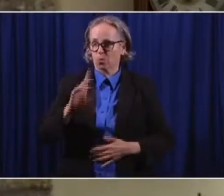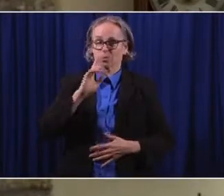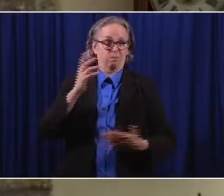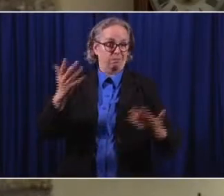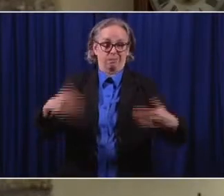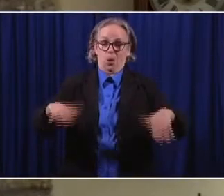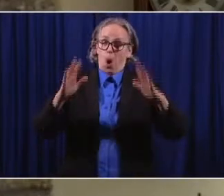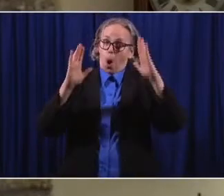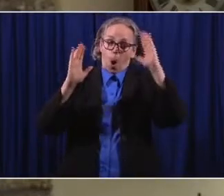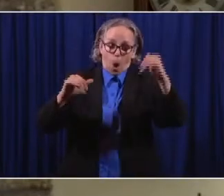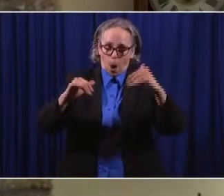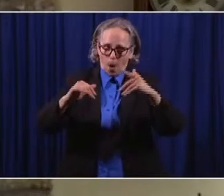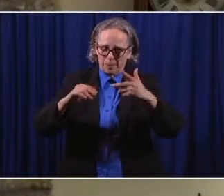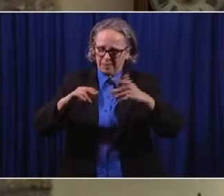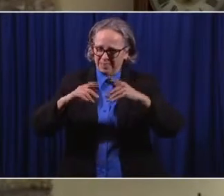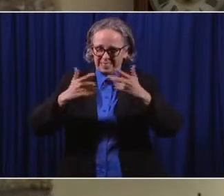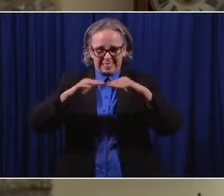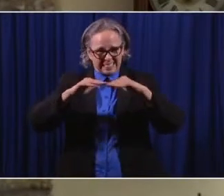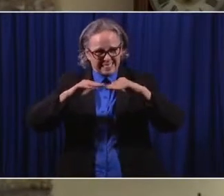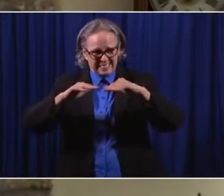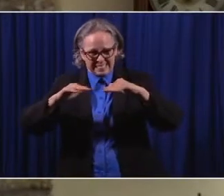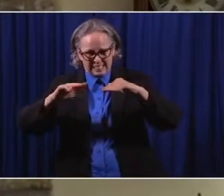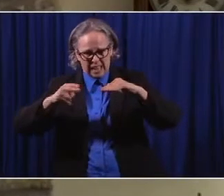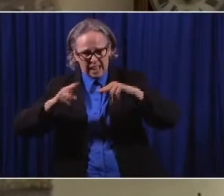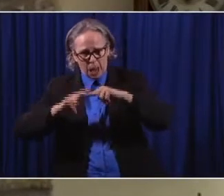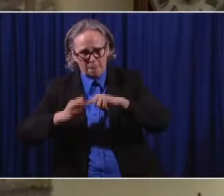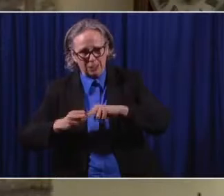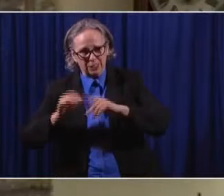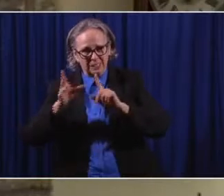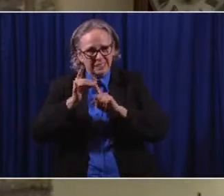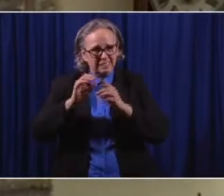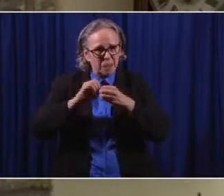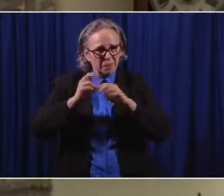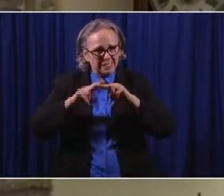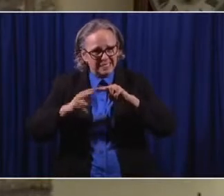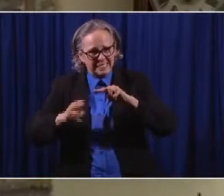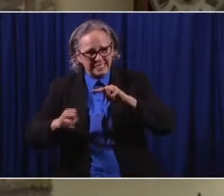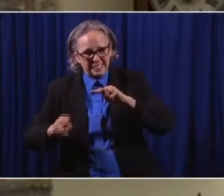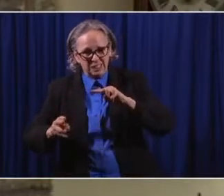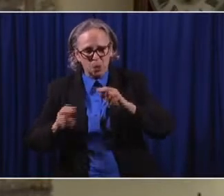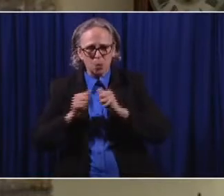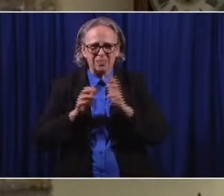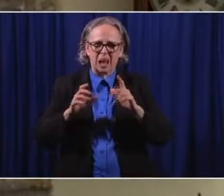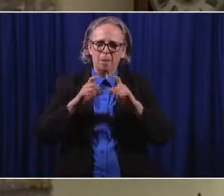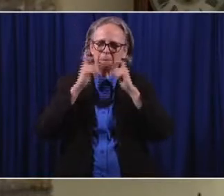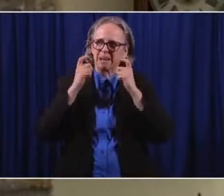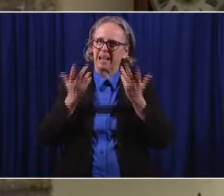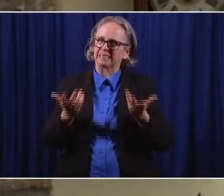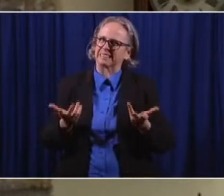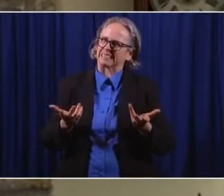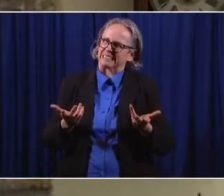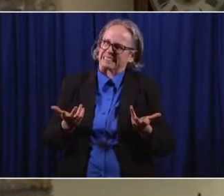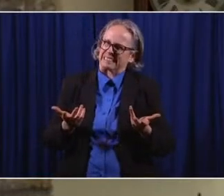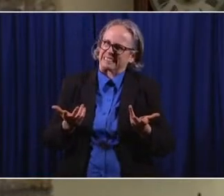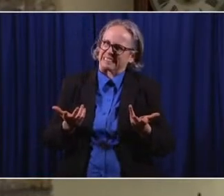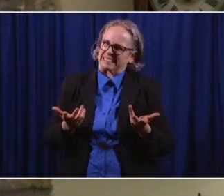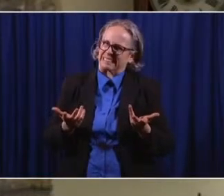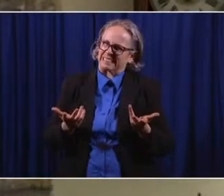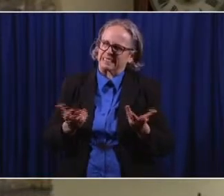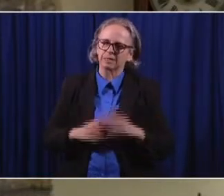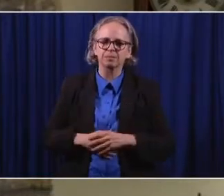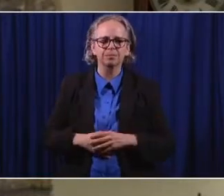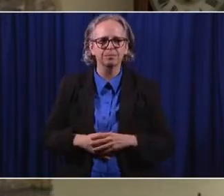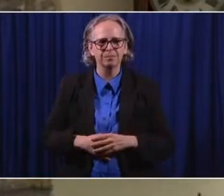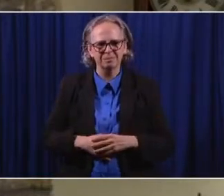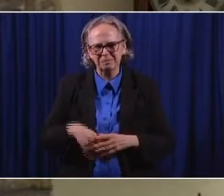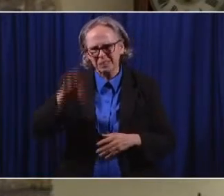little bit down a number of cases without people wearing masks. It has made a fundamental difference. And so while we look at sometimes when there's examples